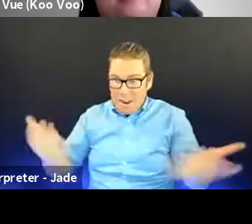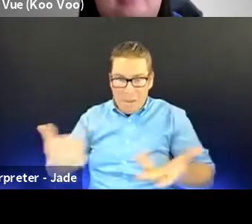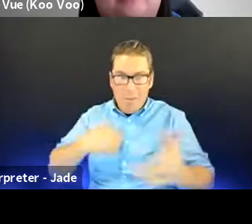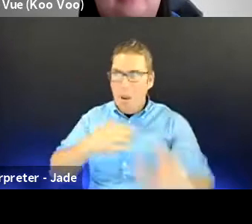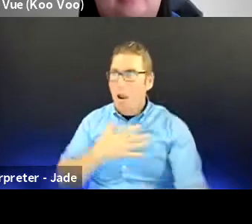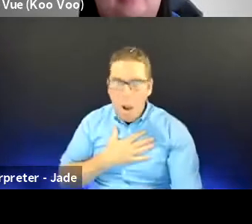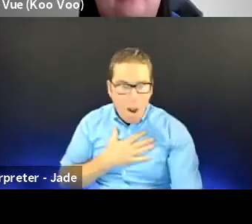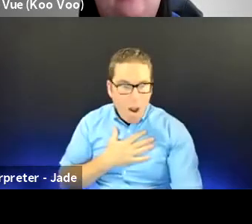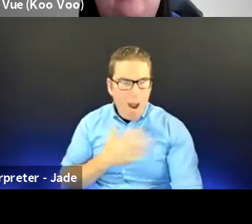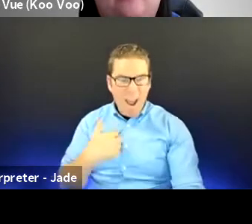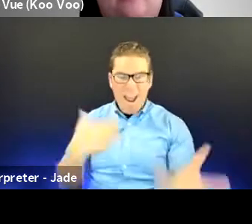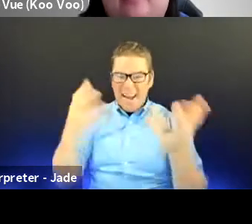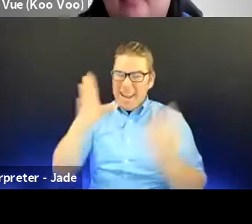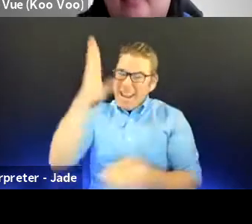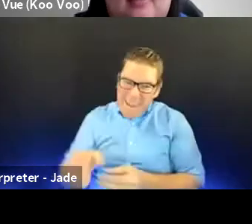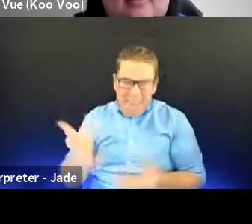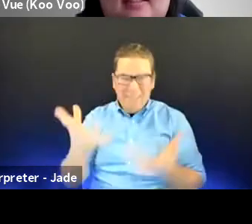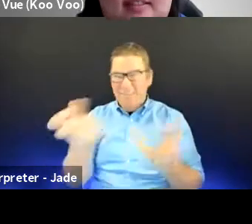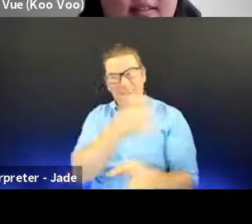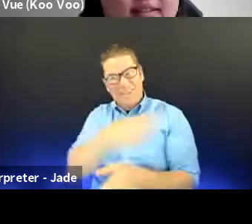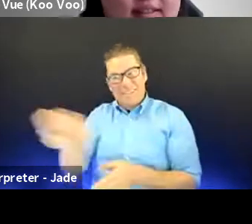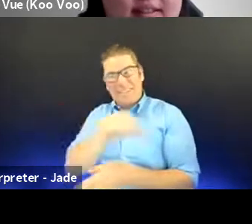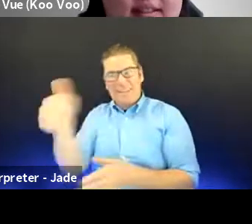4 years at SCCD.